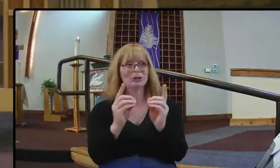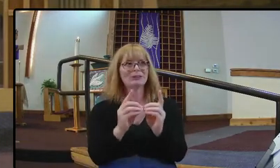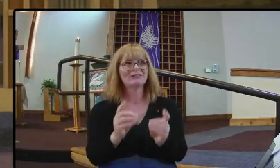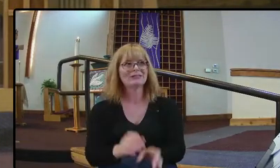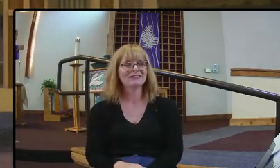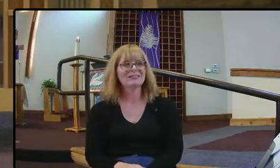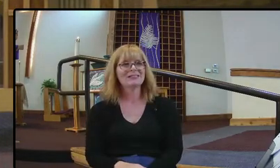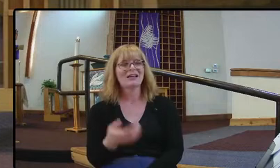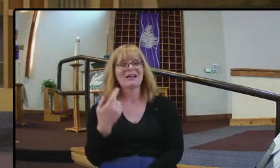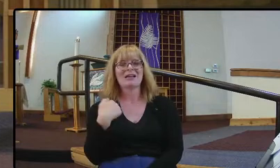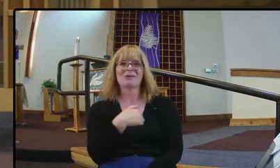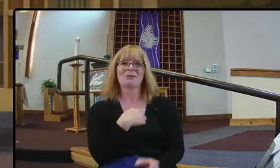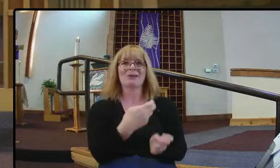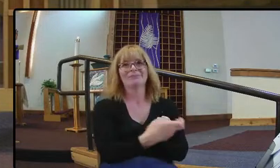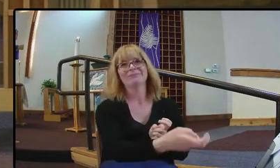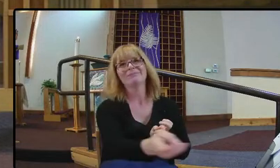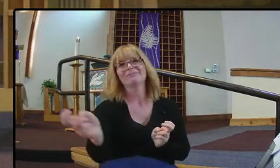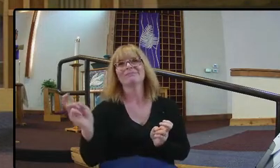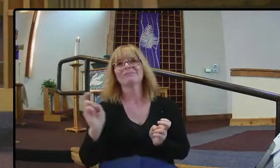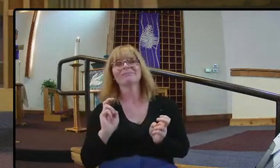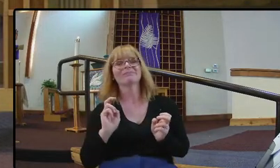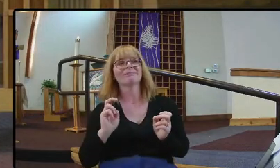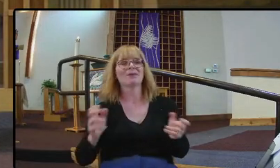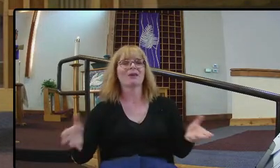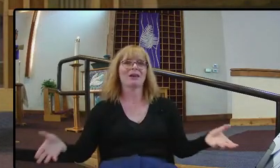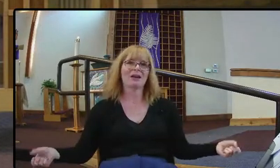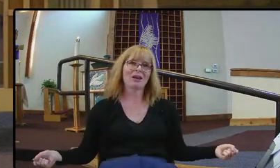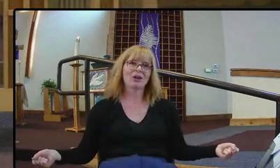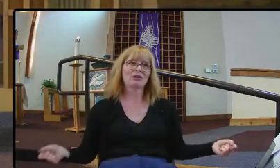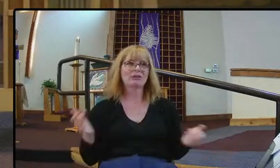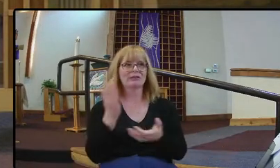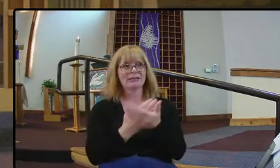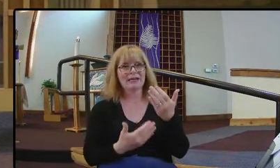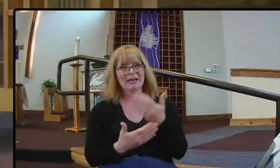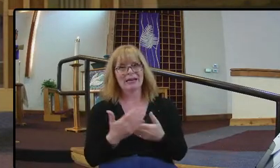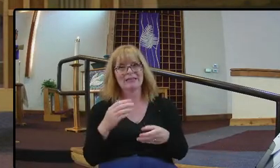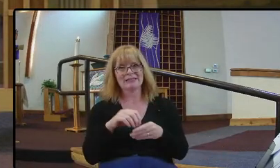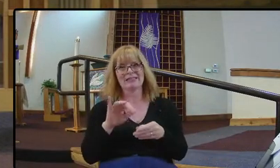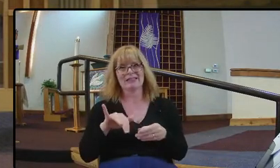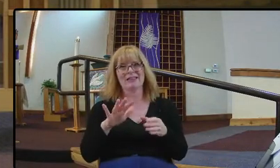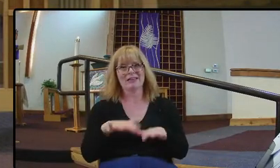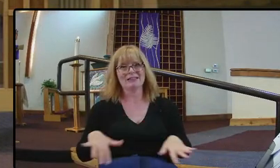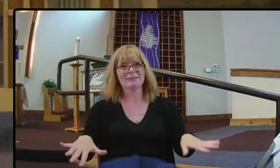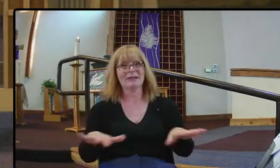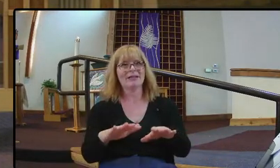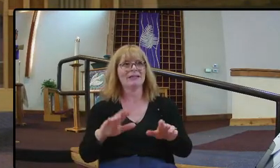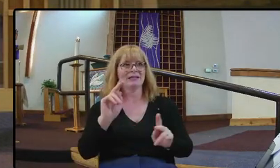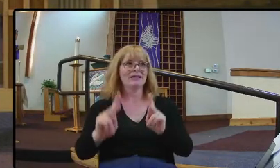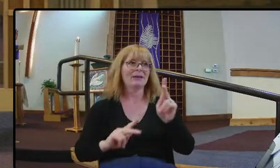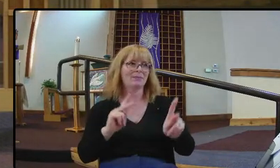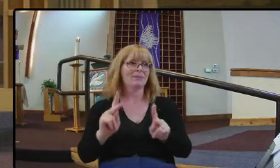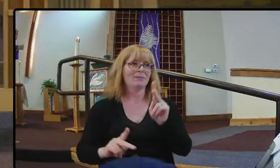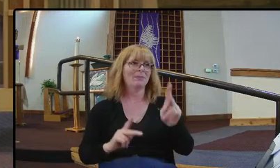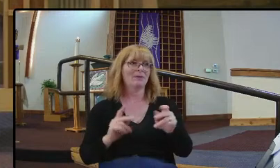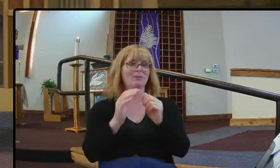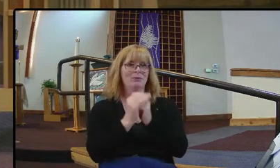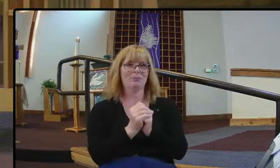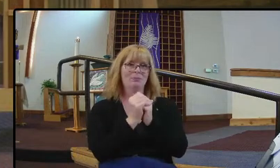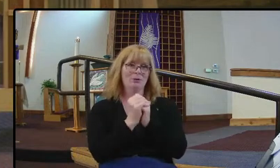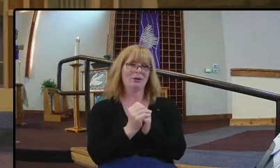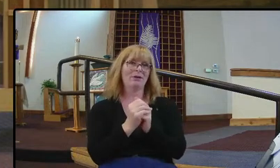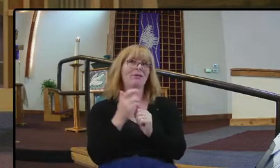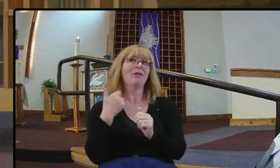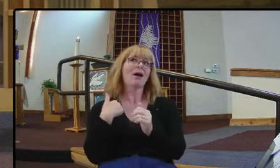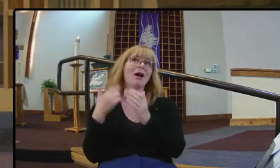And we circled up and held hands around that space. And folks prayed, and I ask a